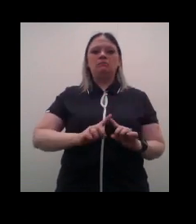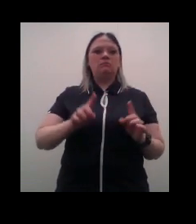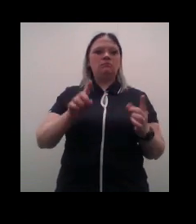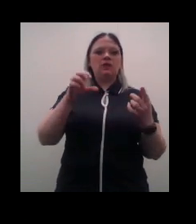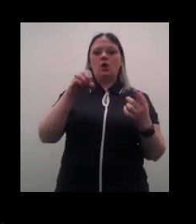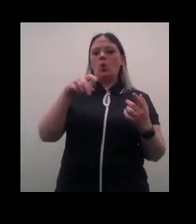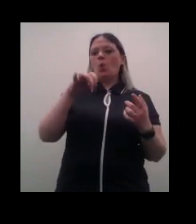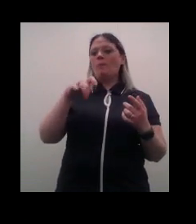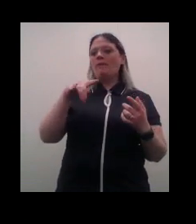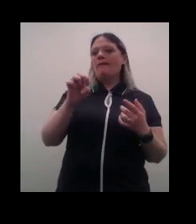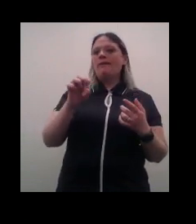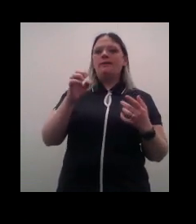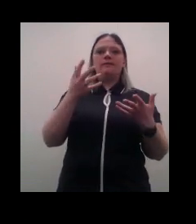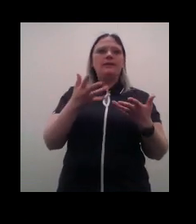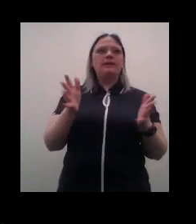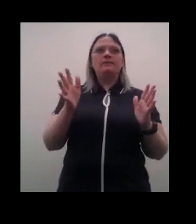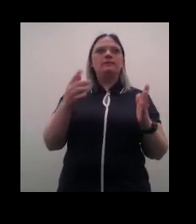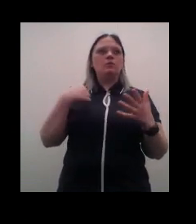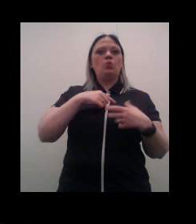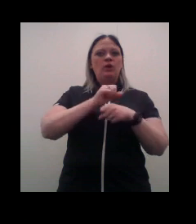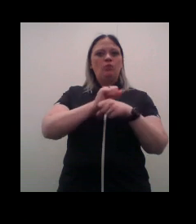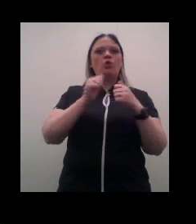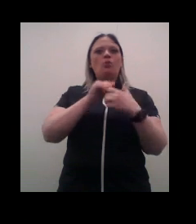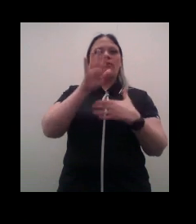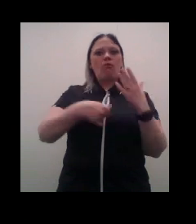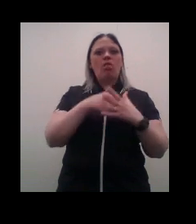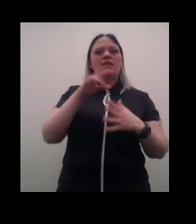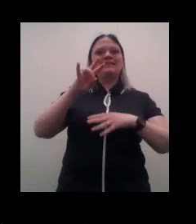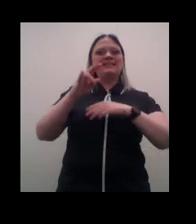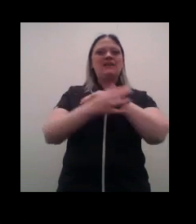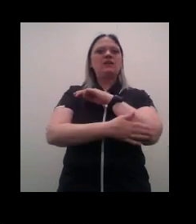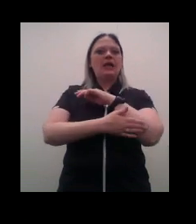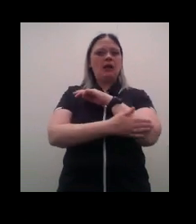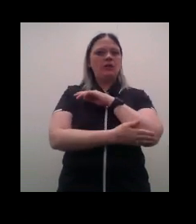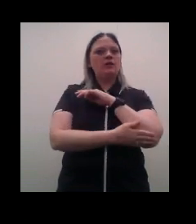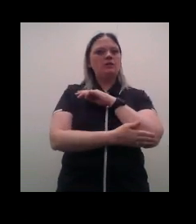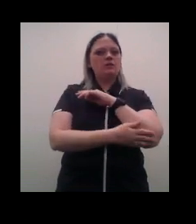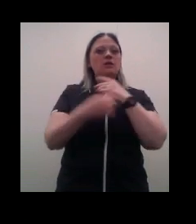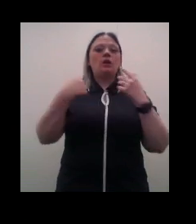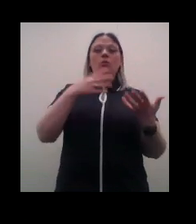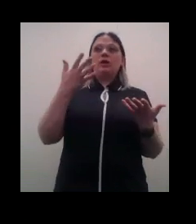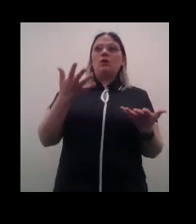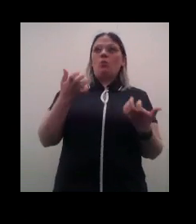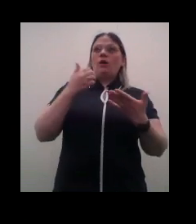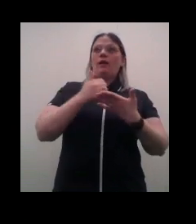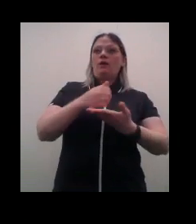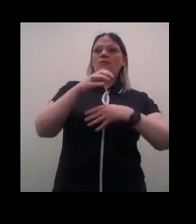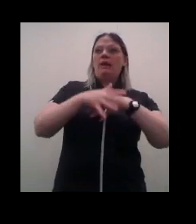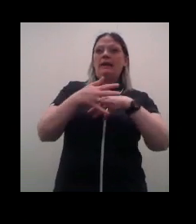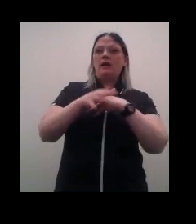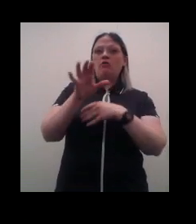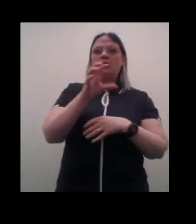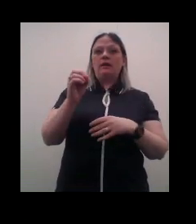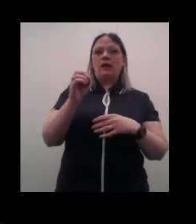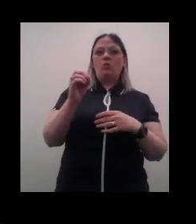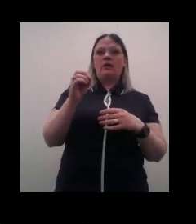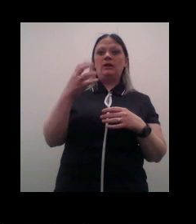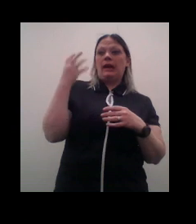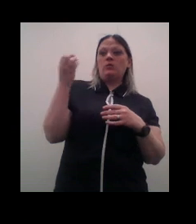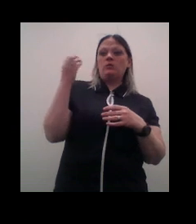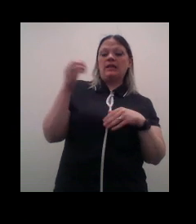it on our own. We're working with our partners in the other 7 counties. And we want to help Niagara County, which outside of Erie has the